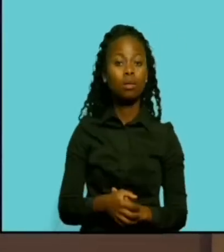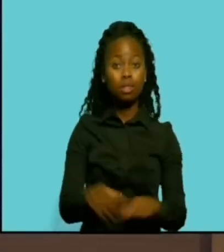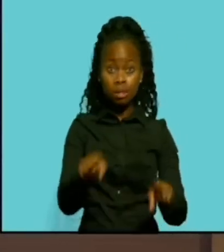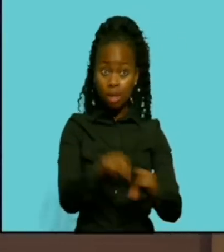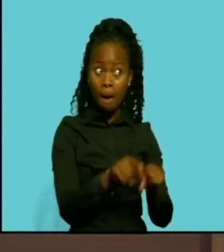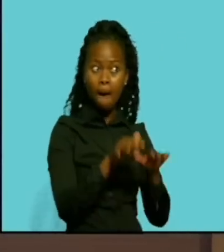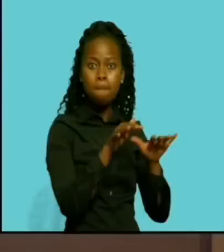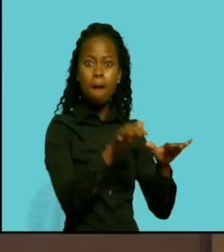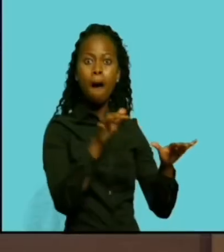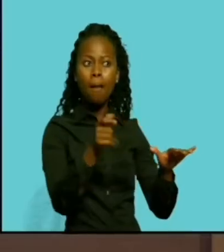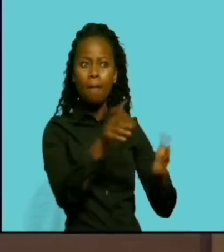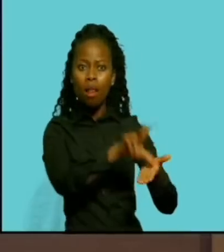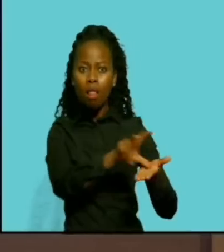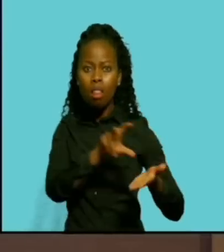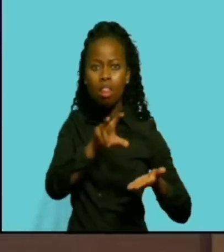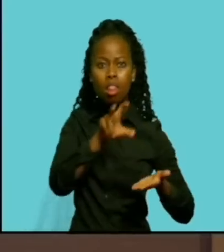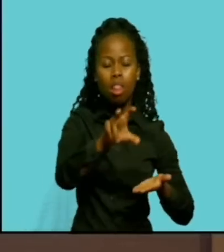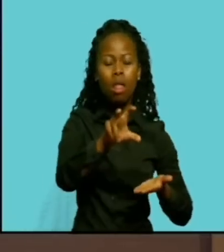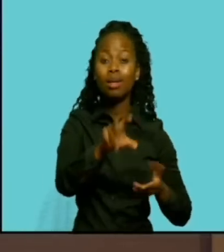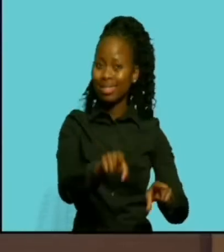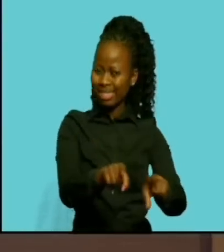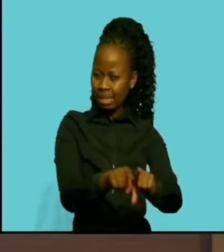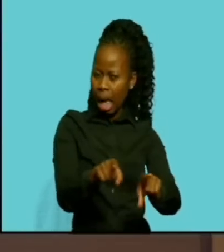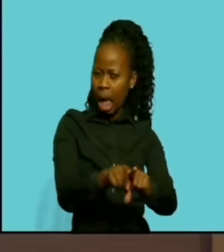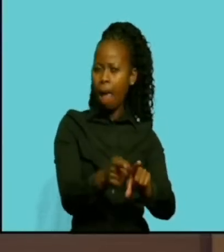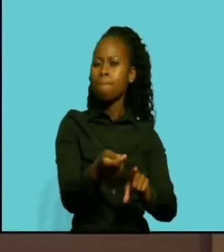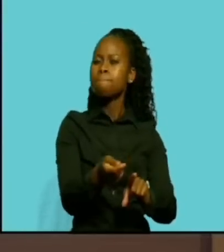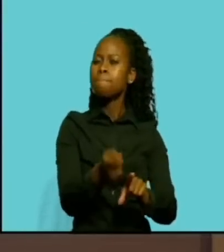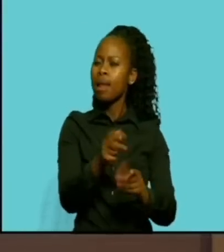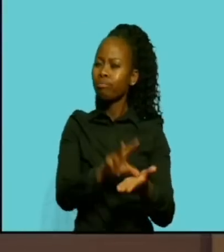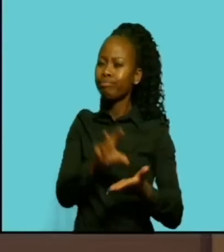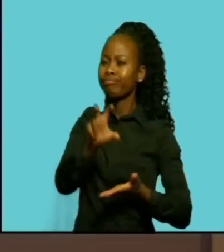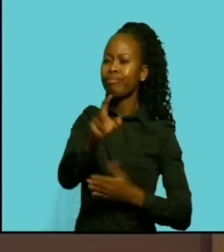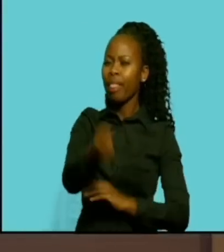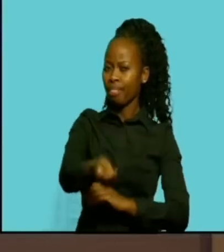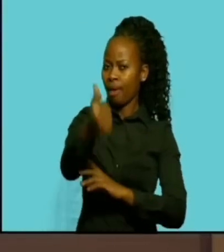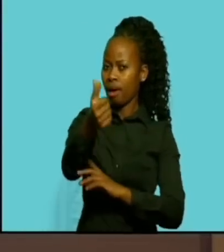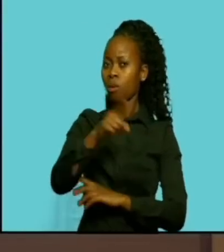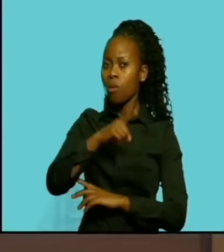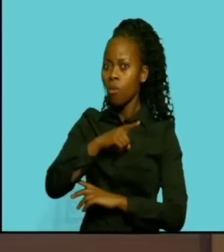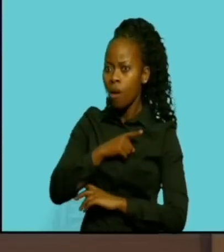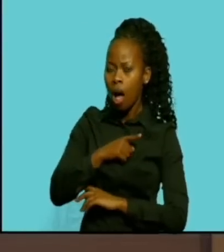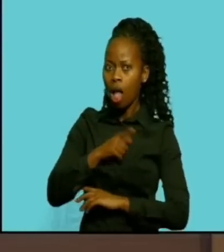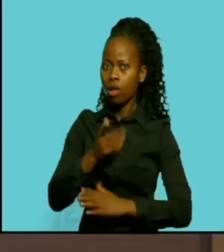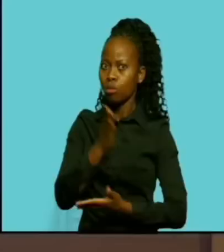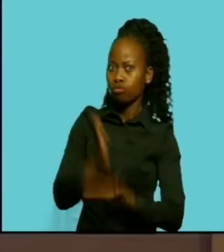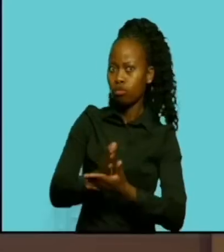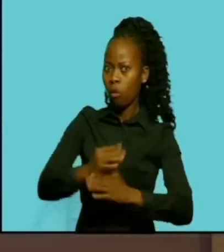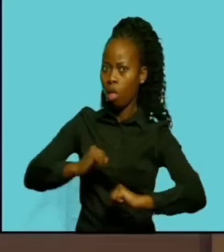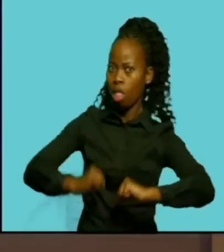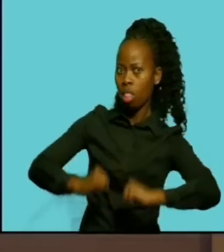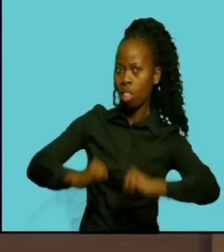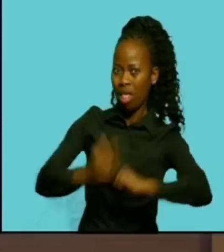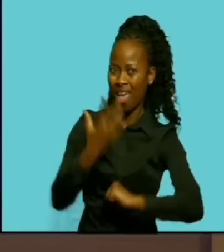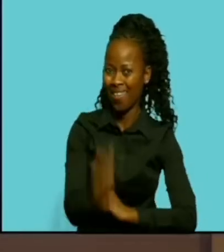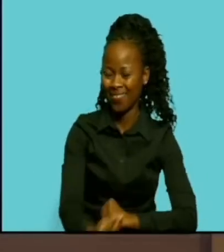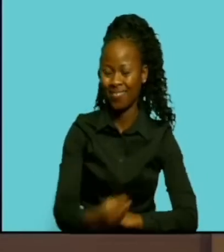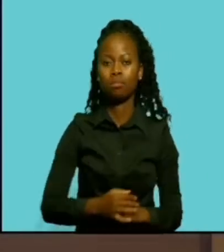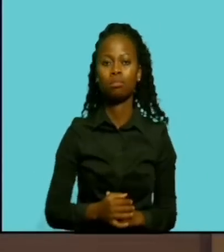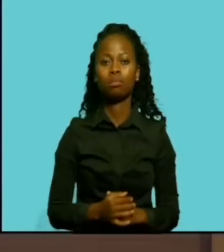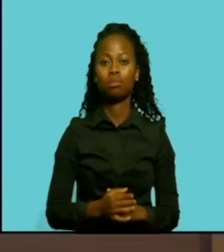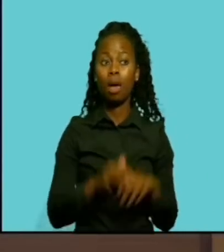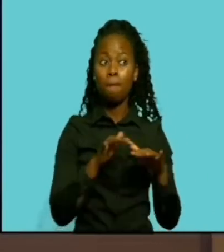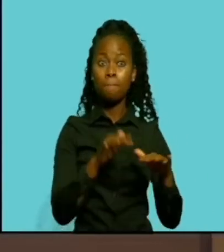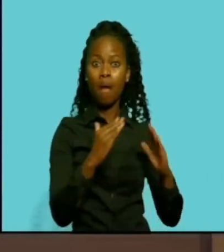to be very modest. Household spending remains supportive as a result